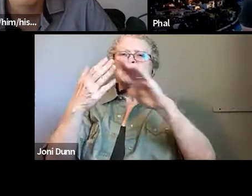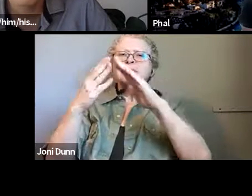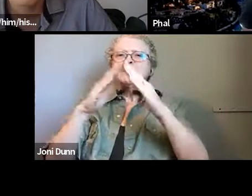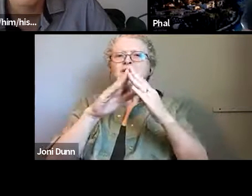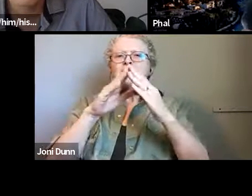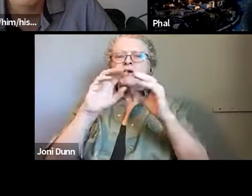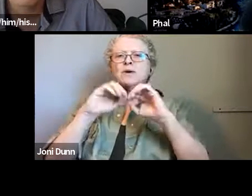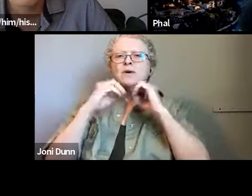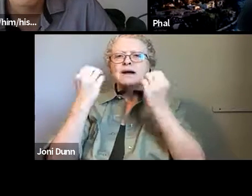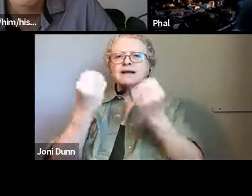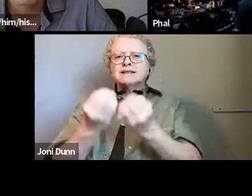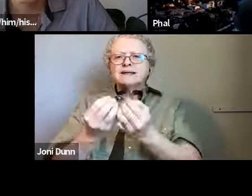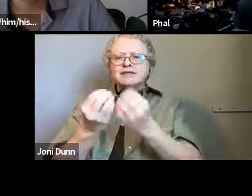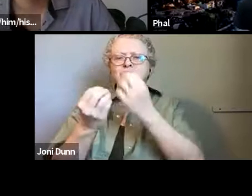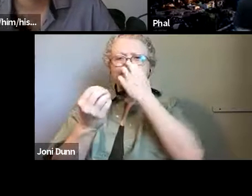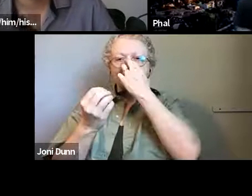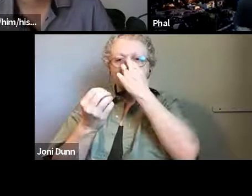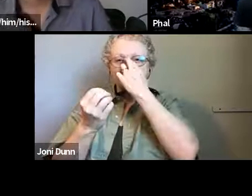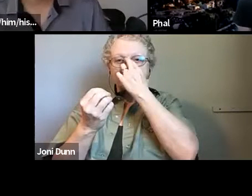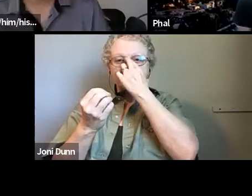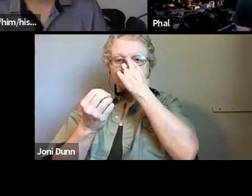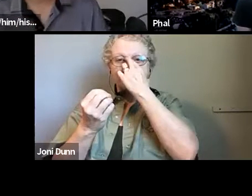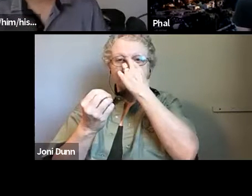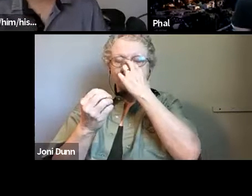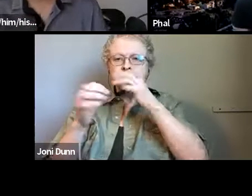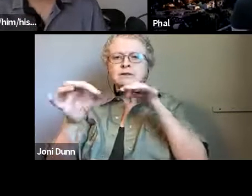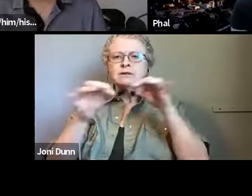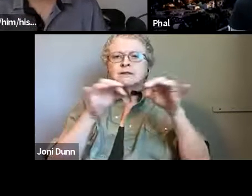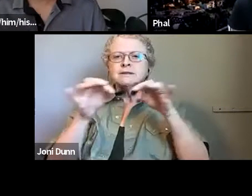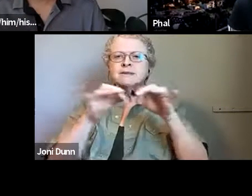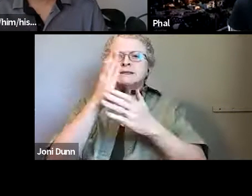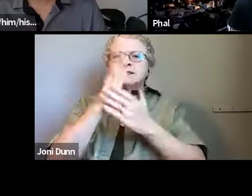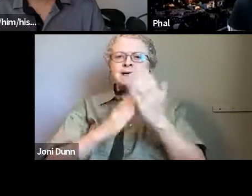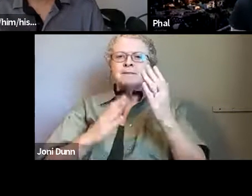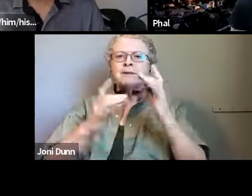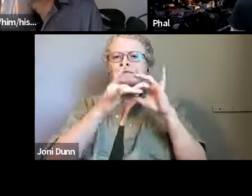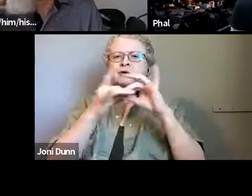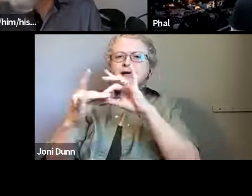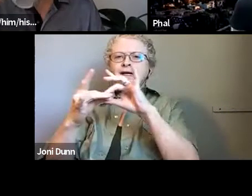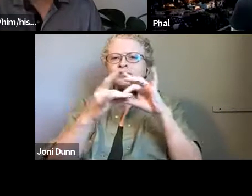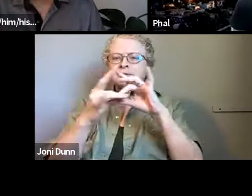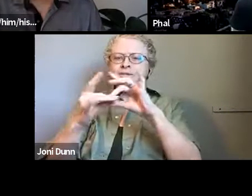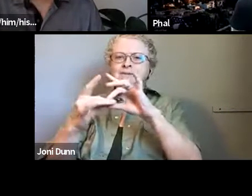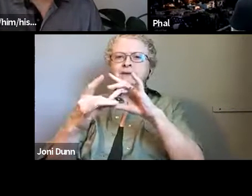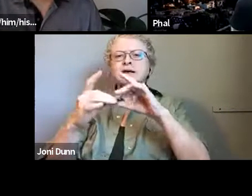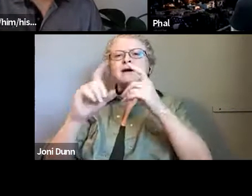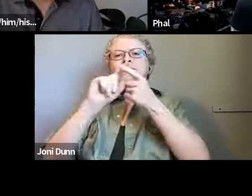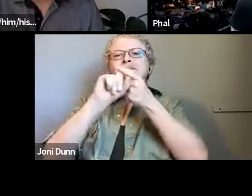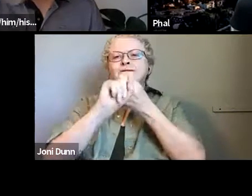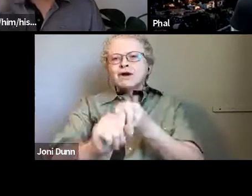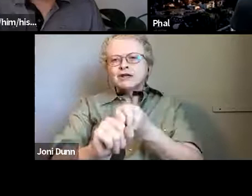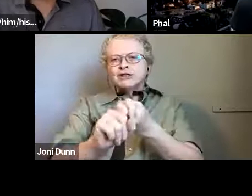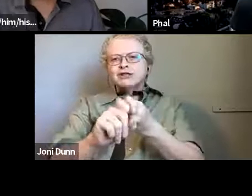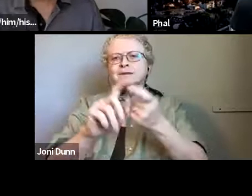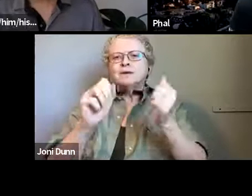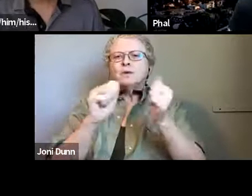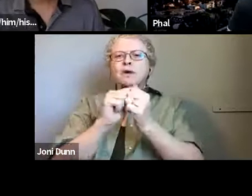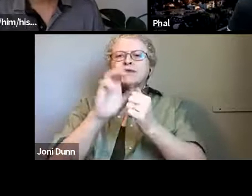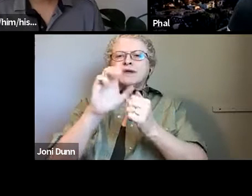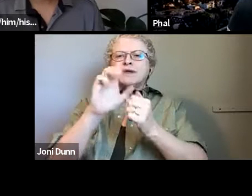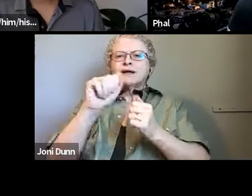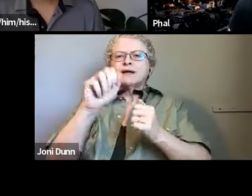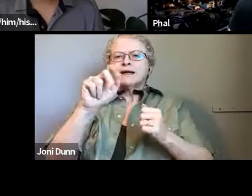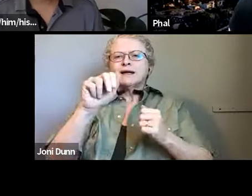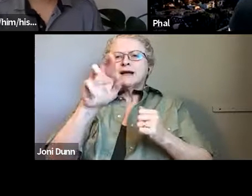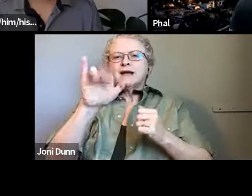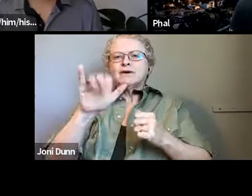organizations. And so to highlight some of those relationships, we've worked really closely in friendship and coalition with Red Canary Song to decriminalize